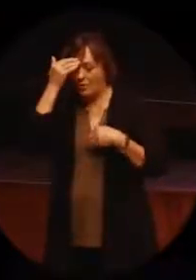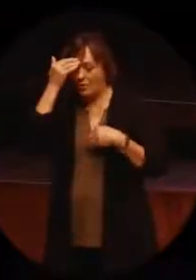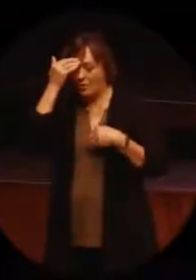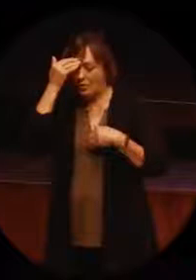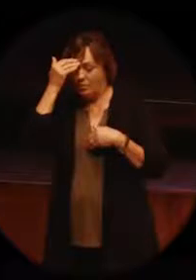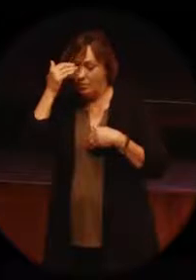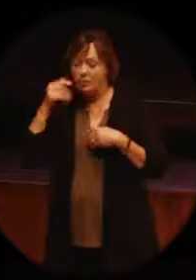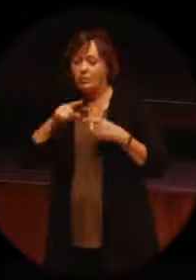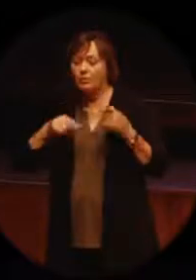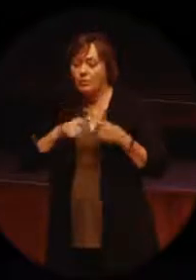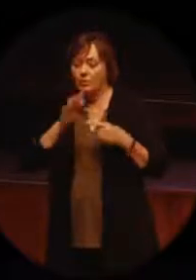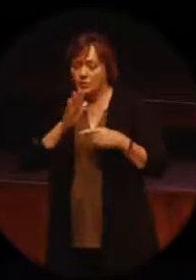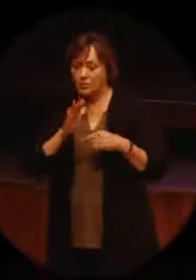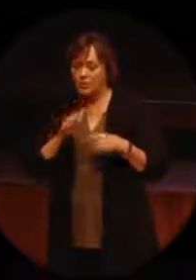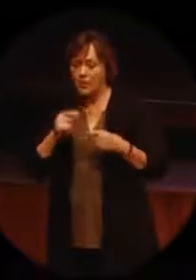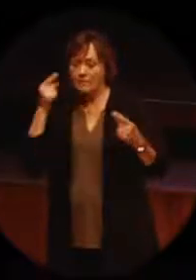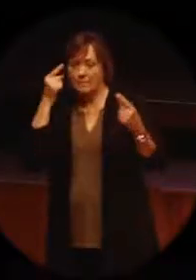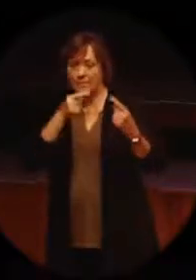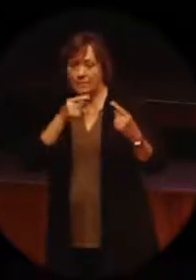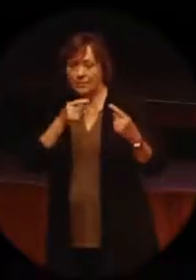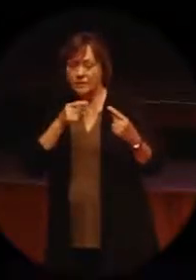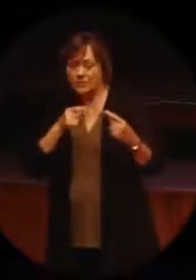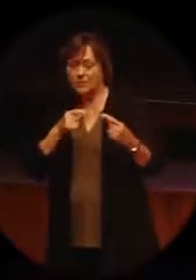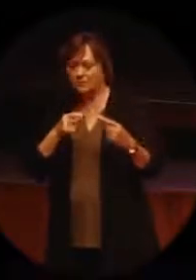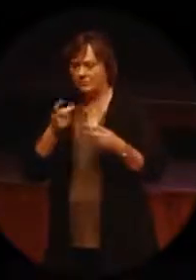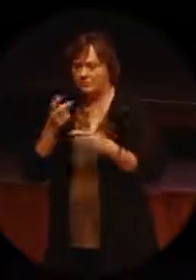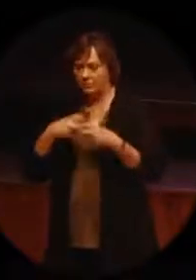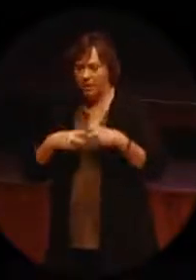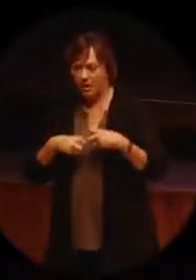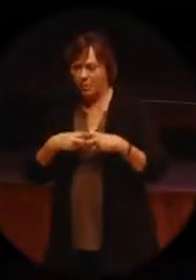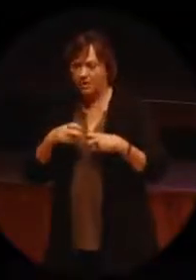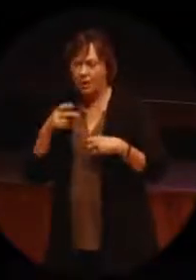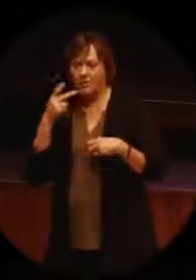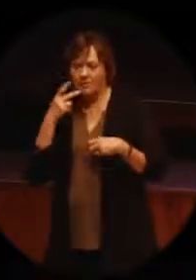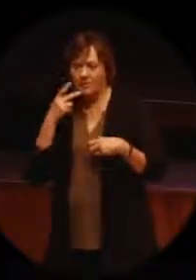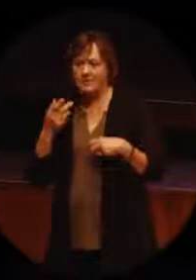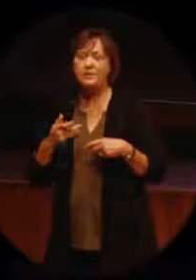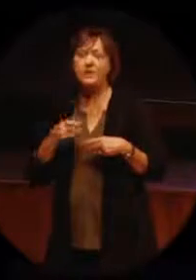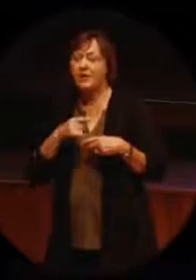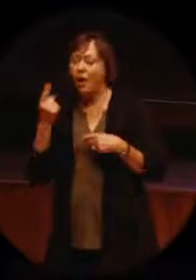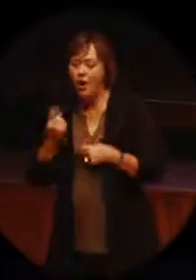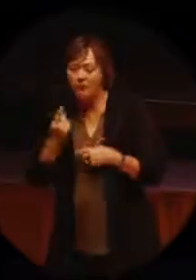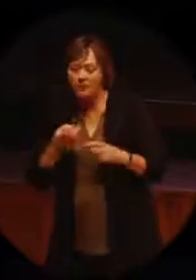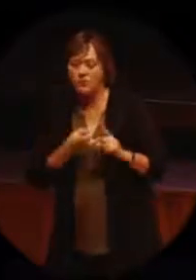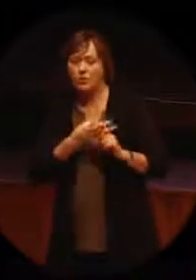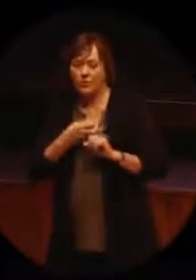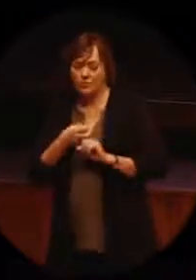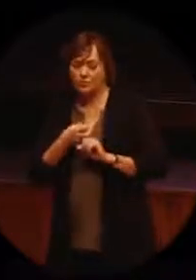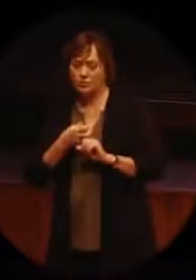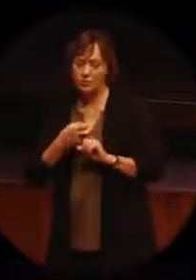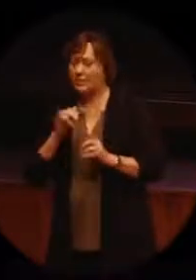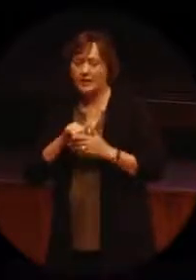no exceptions, when your mission is compromised, they always, always